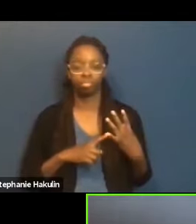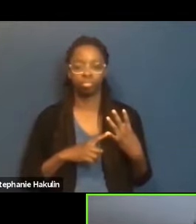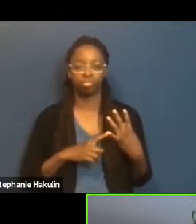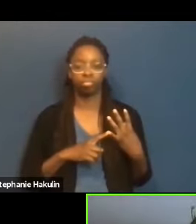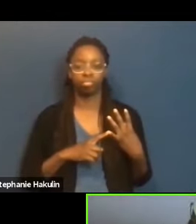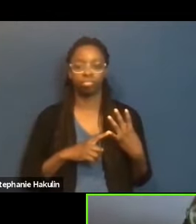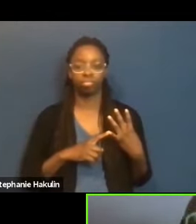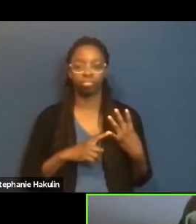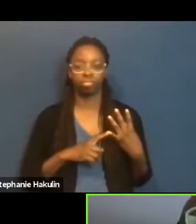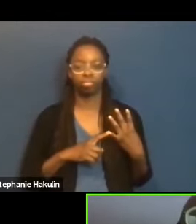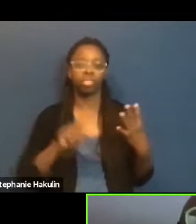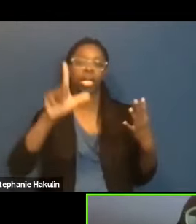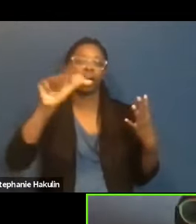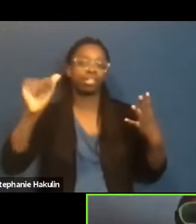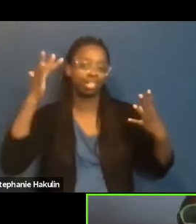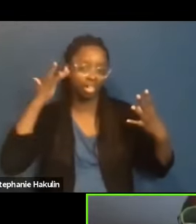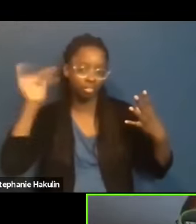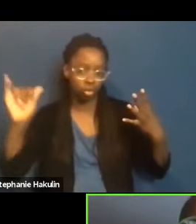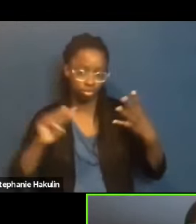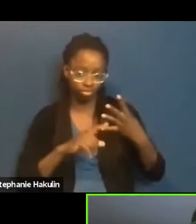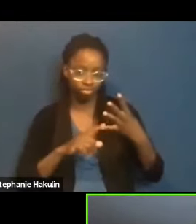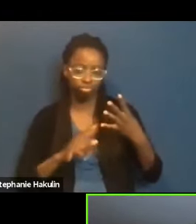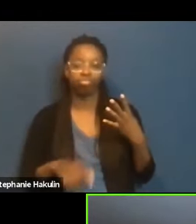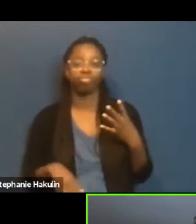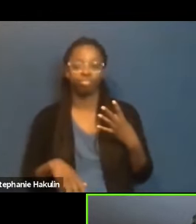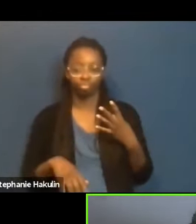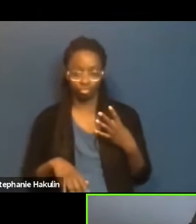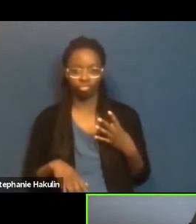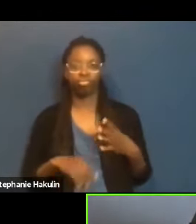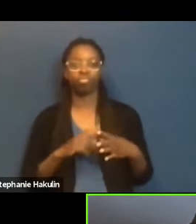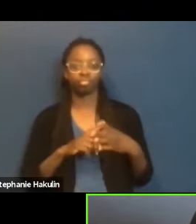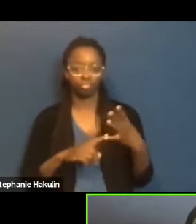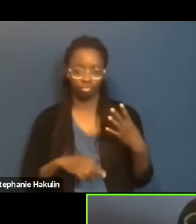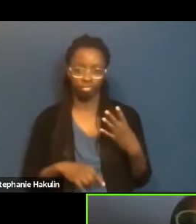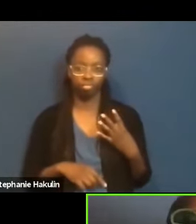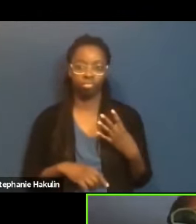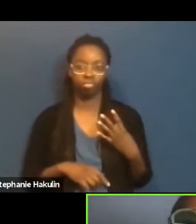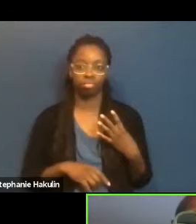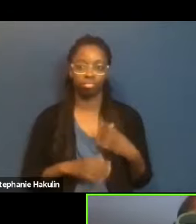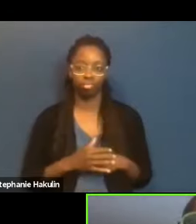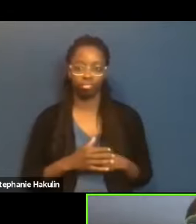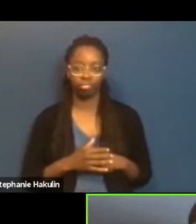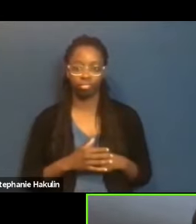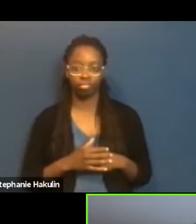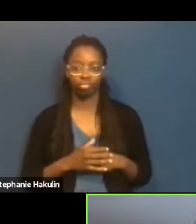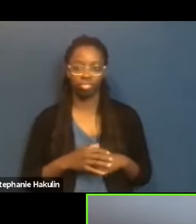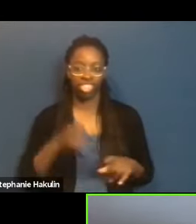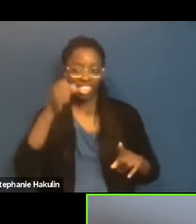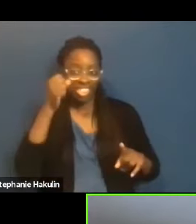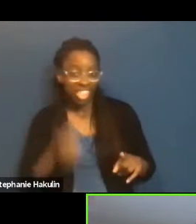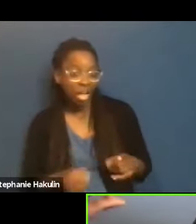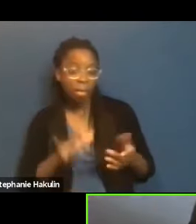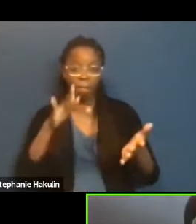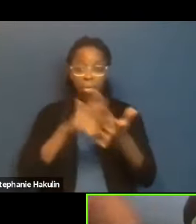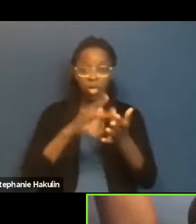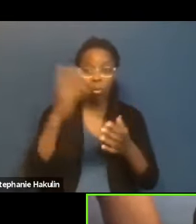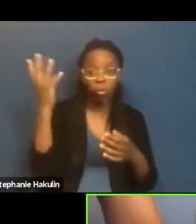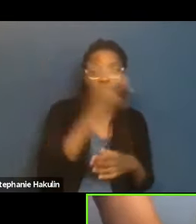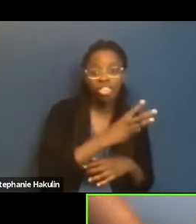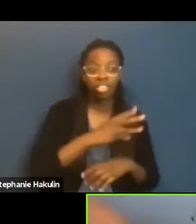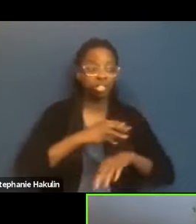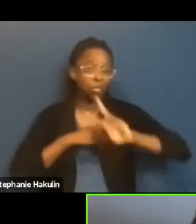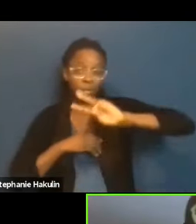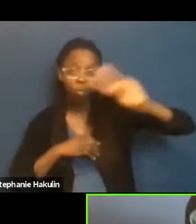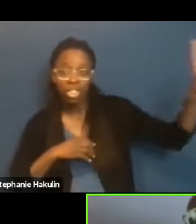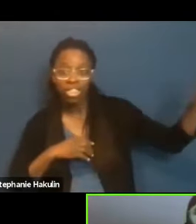Angeles, California. We in the South. We in the Midwest. We West Coast. I'm from New York,